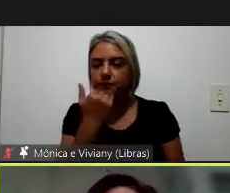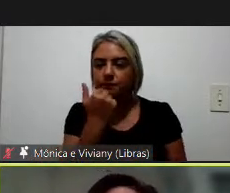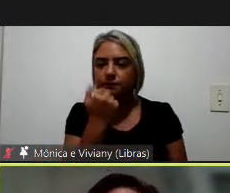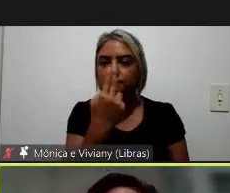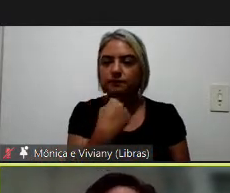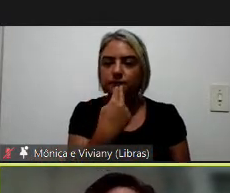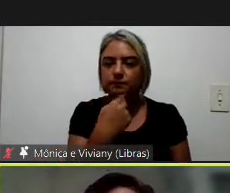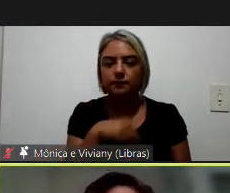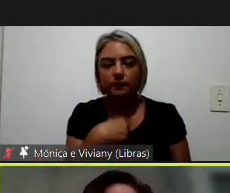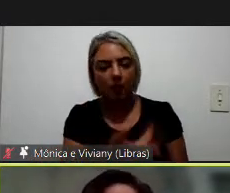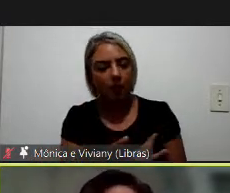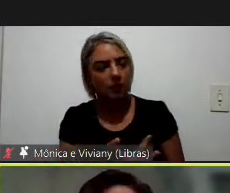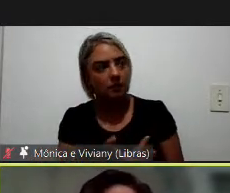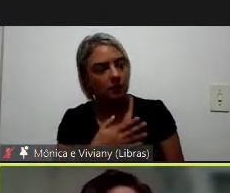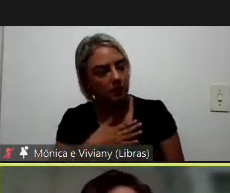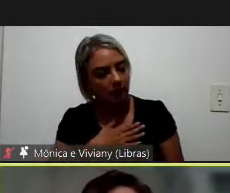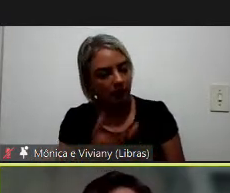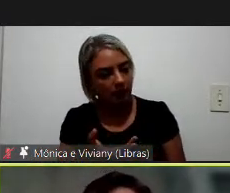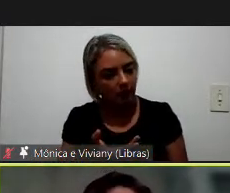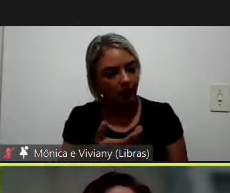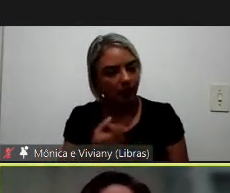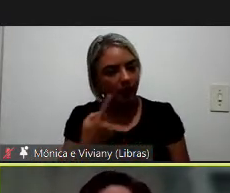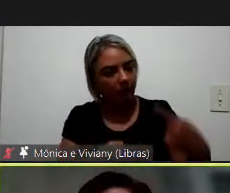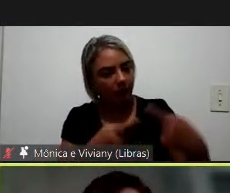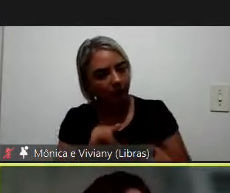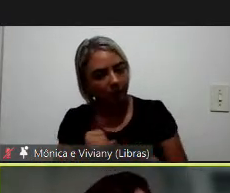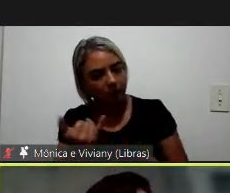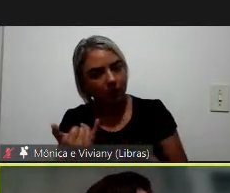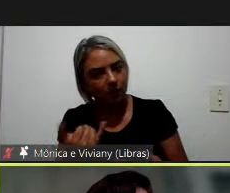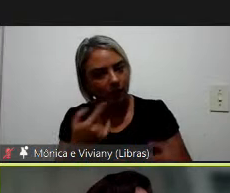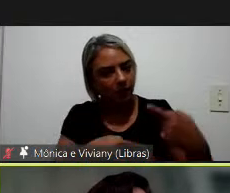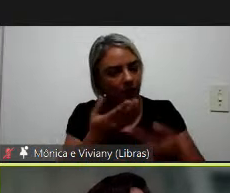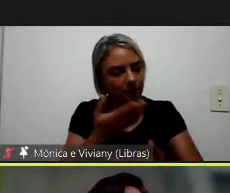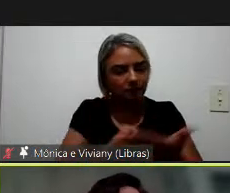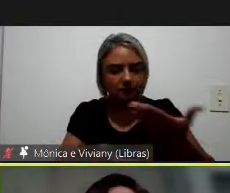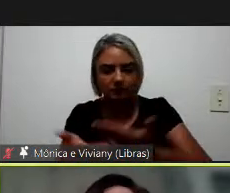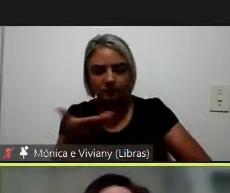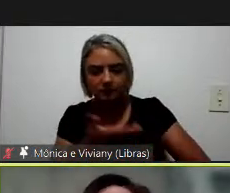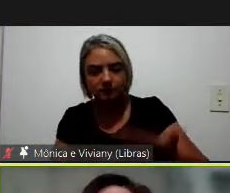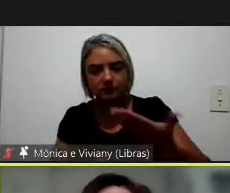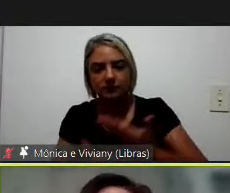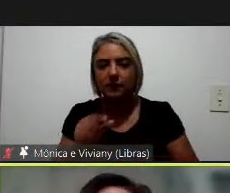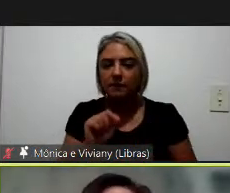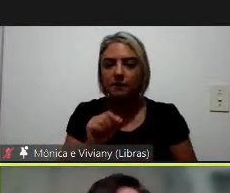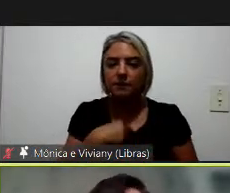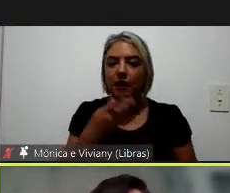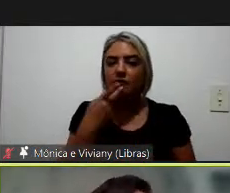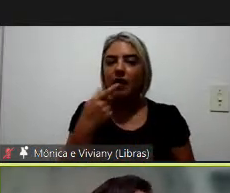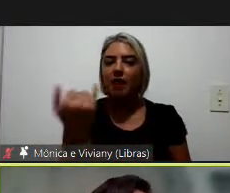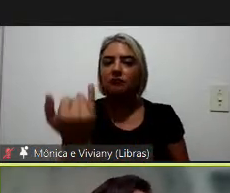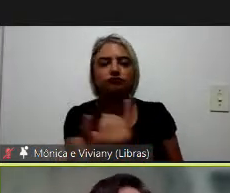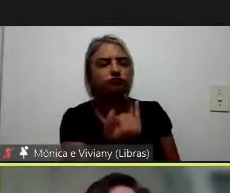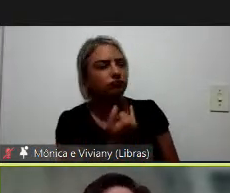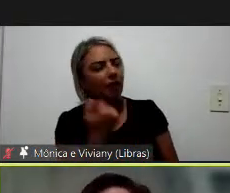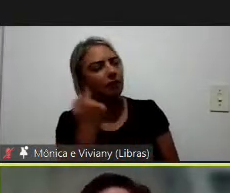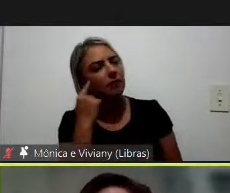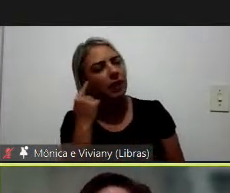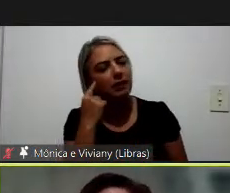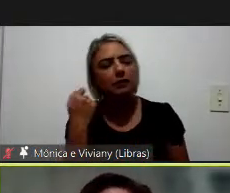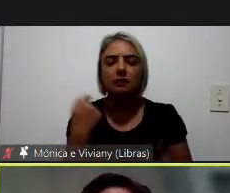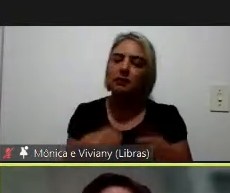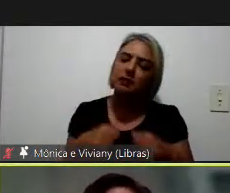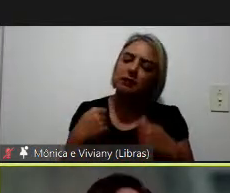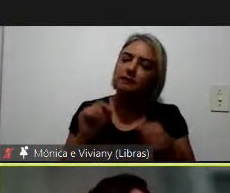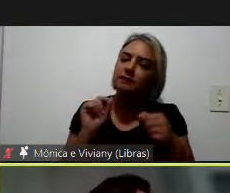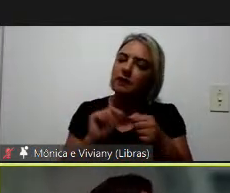to advance in this agenda. So we'd like to discuss with all of you and interact so you